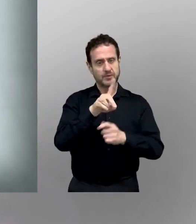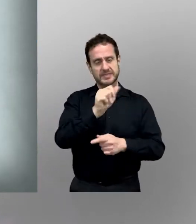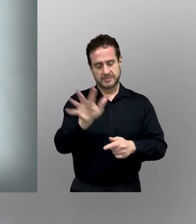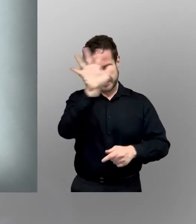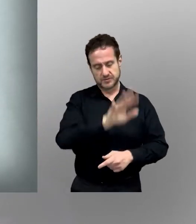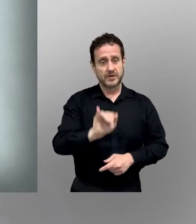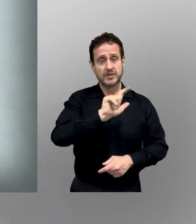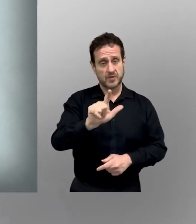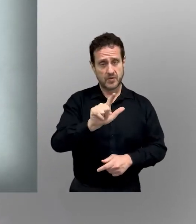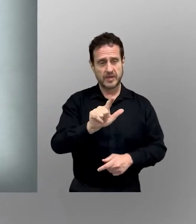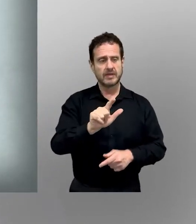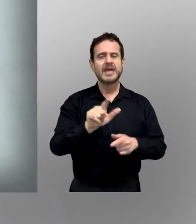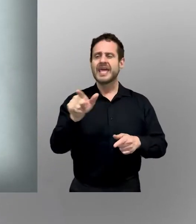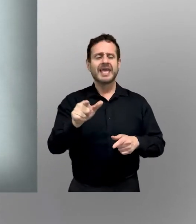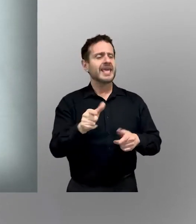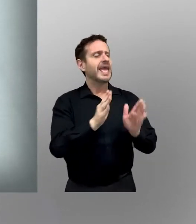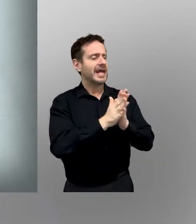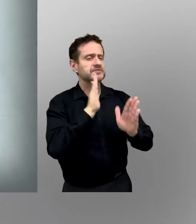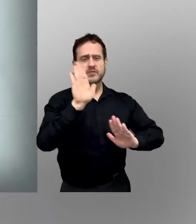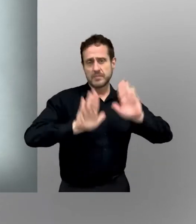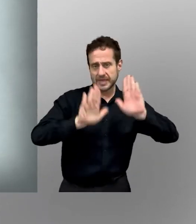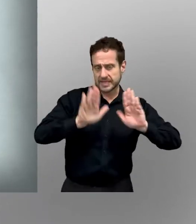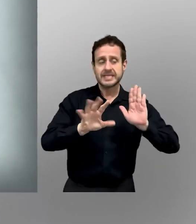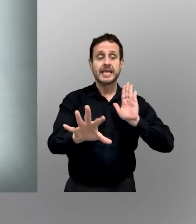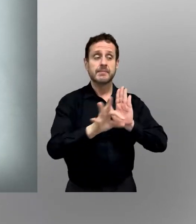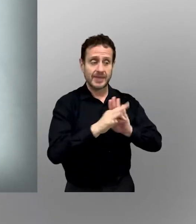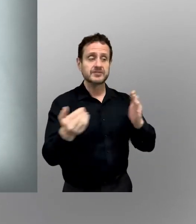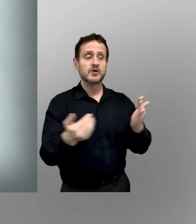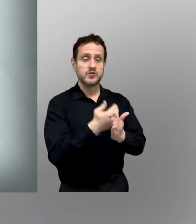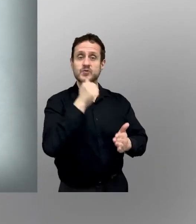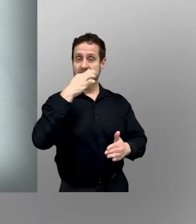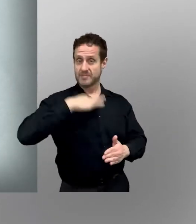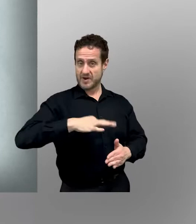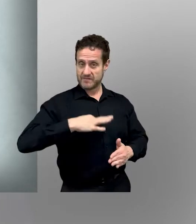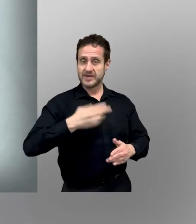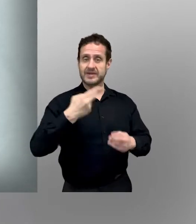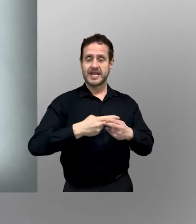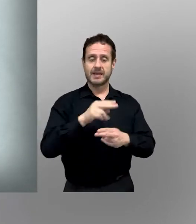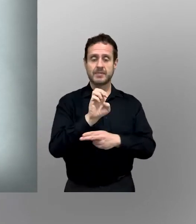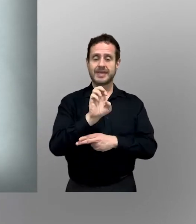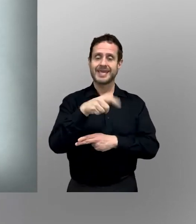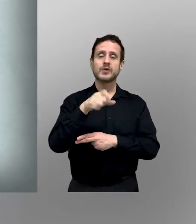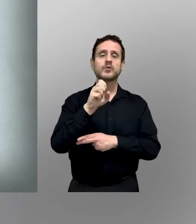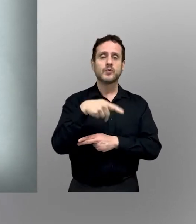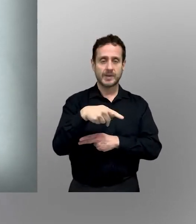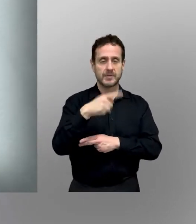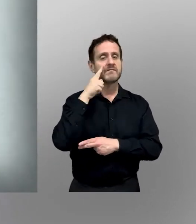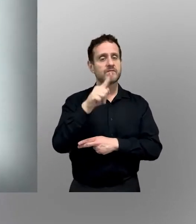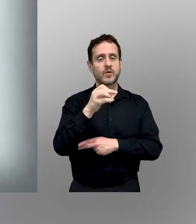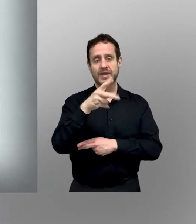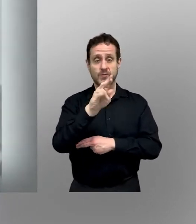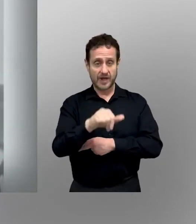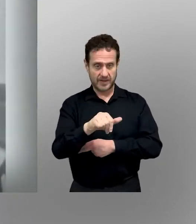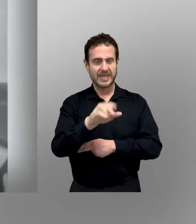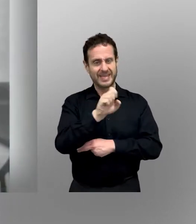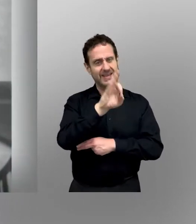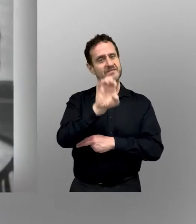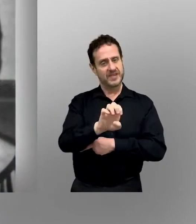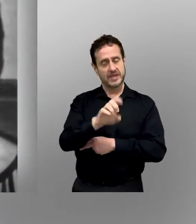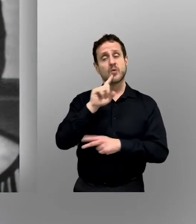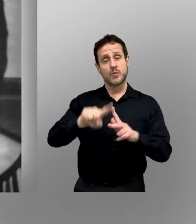a competitive bid process, he selected a new nonprofit, Equip for Equality. We began with 8